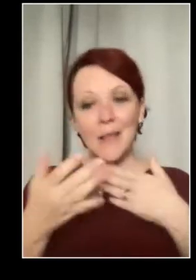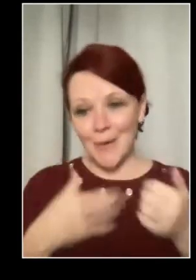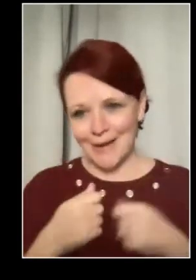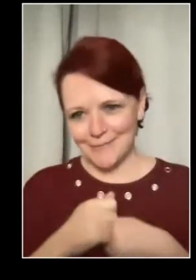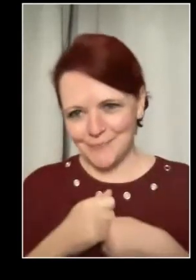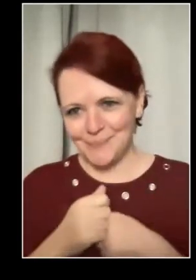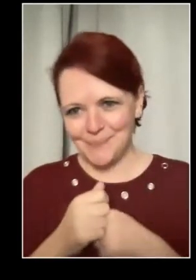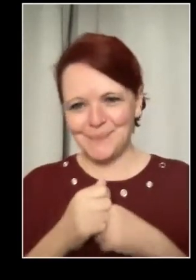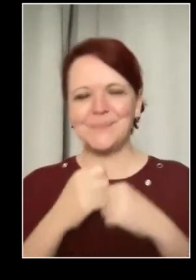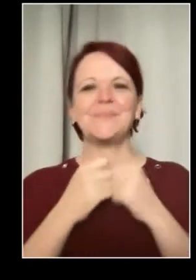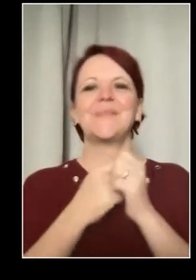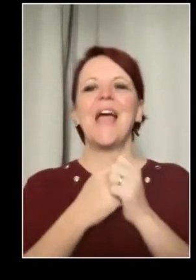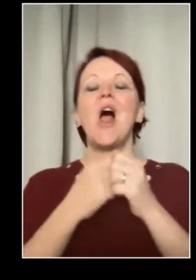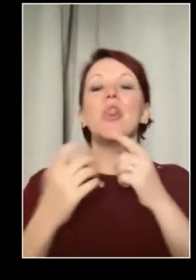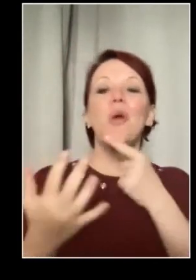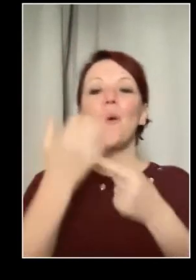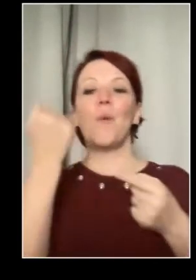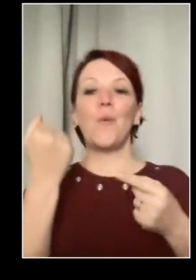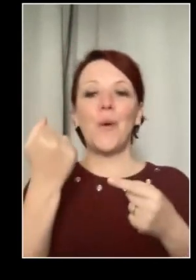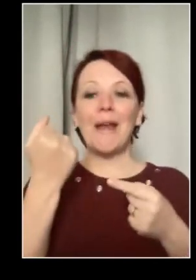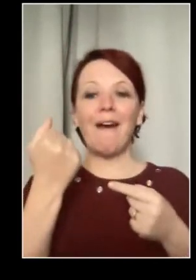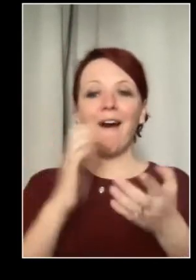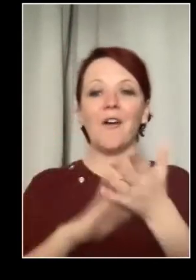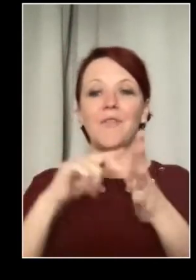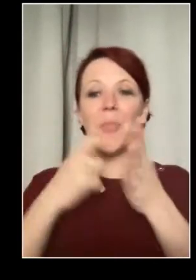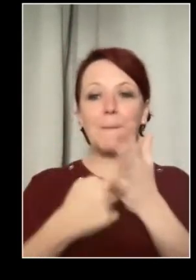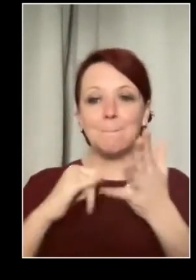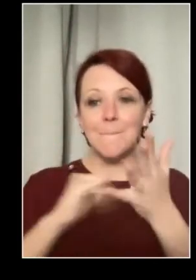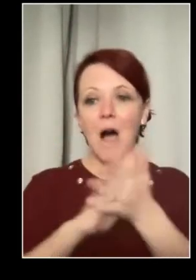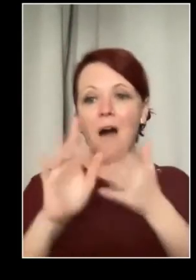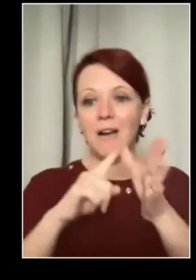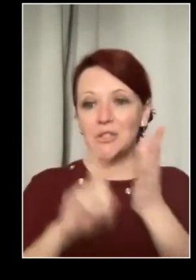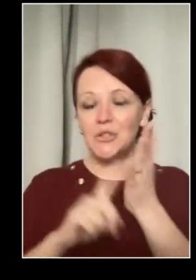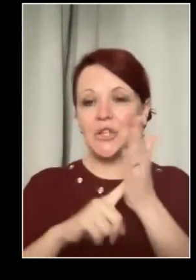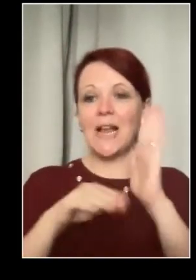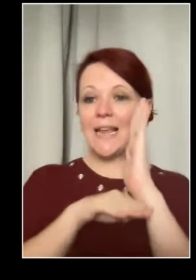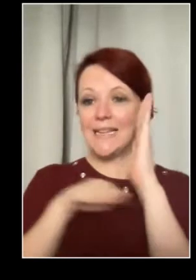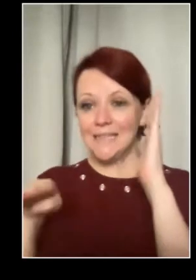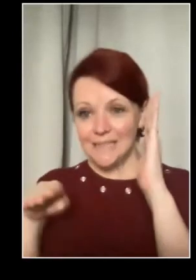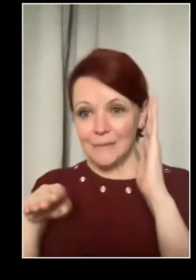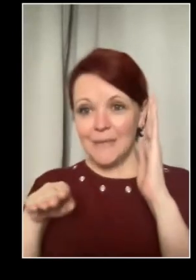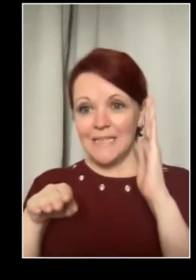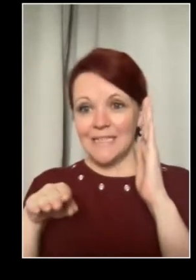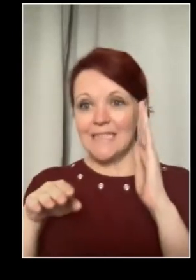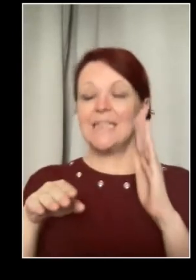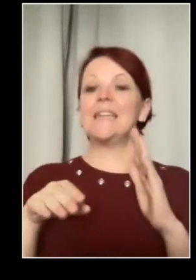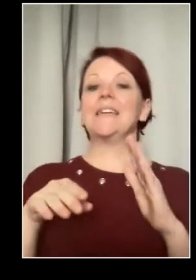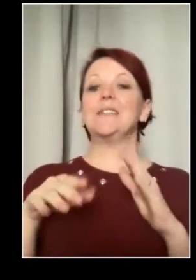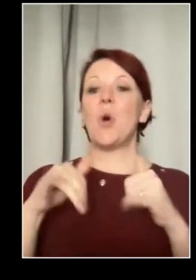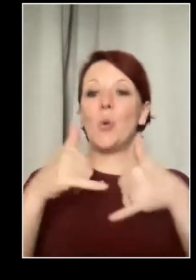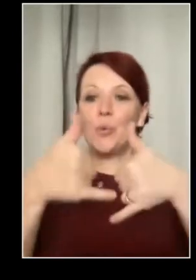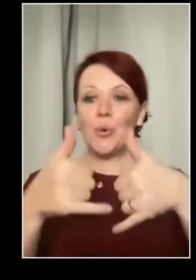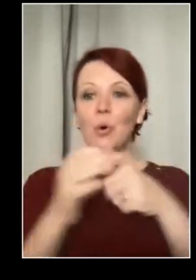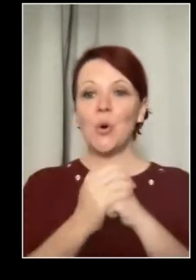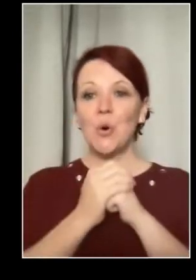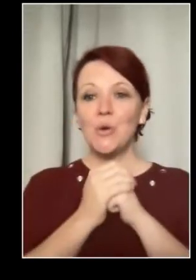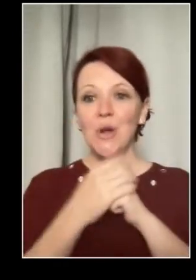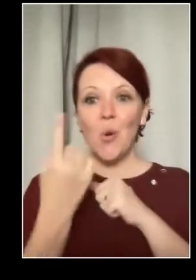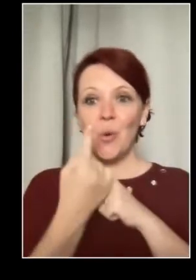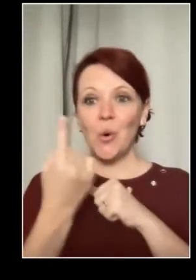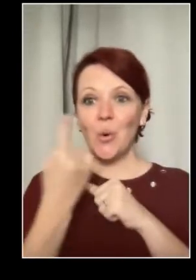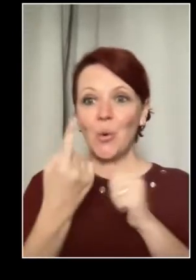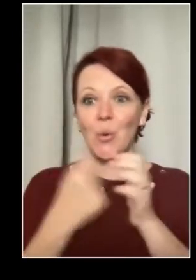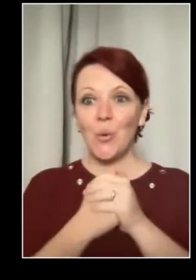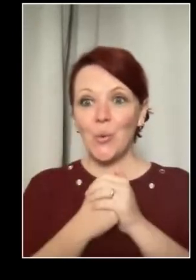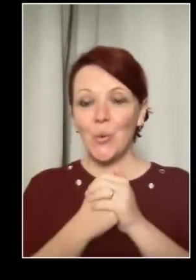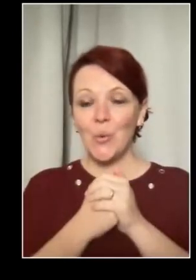go. The winner of the Marshall Intermediate Award is Rio Mason Sang from